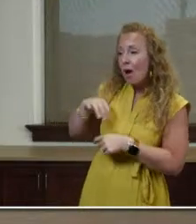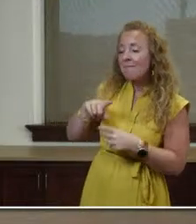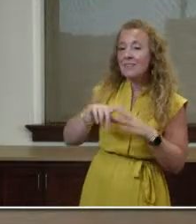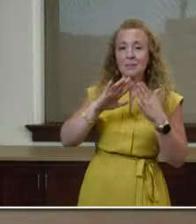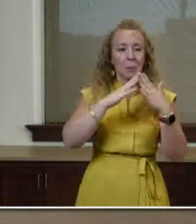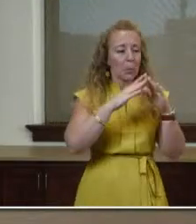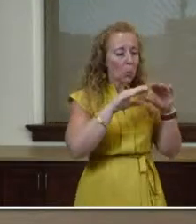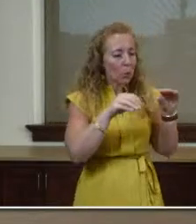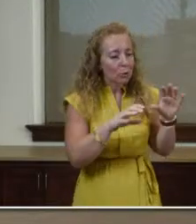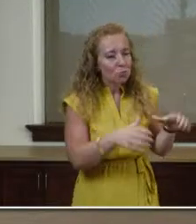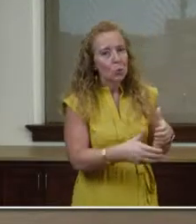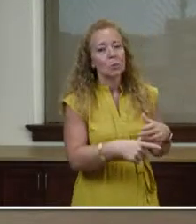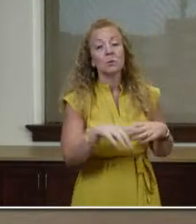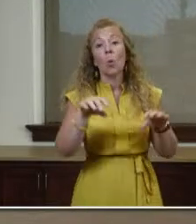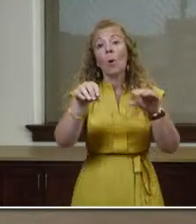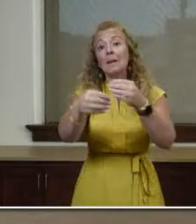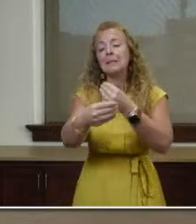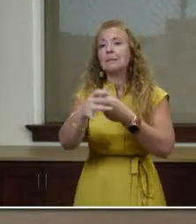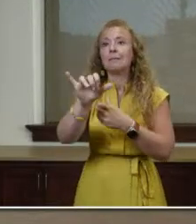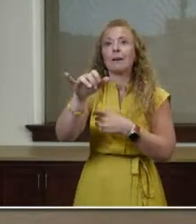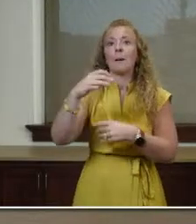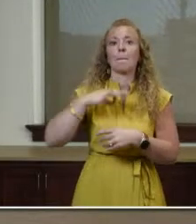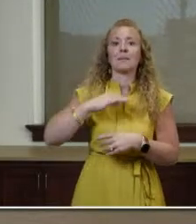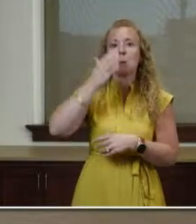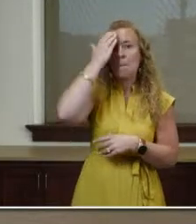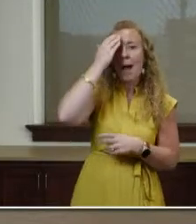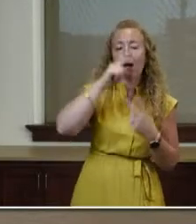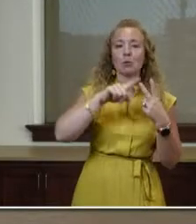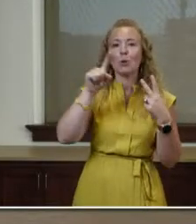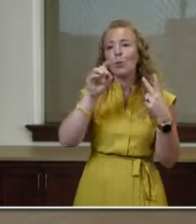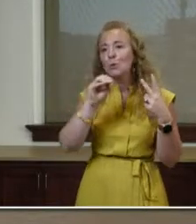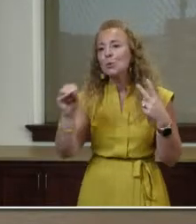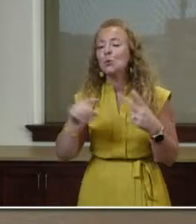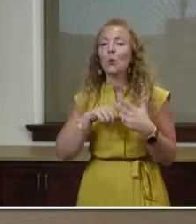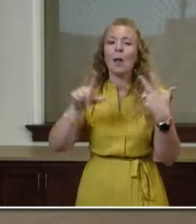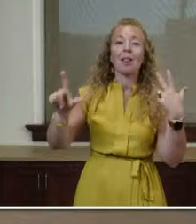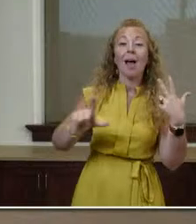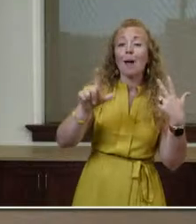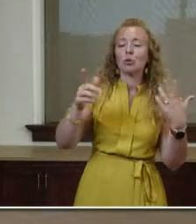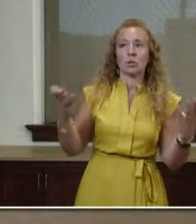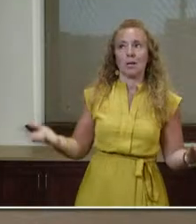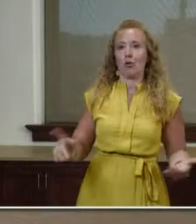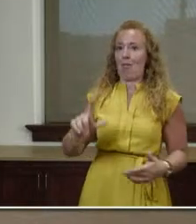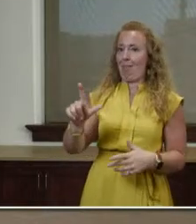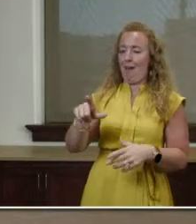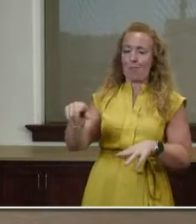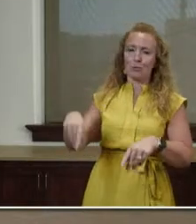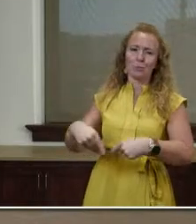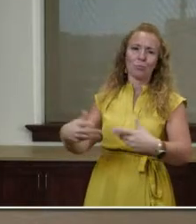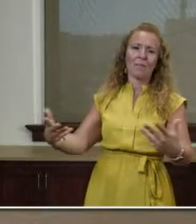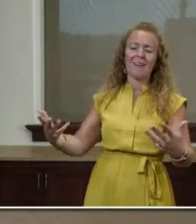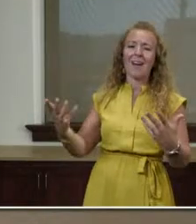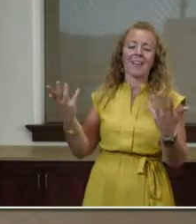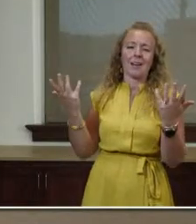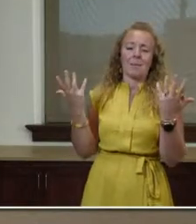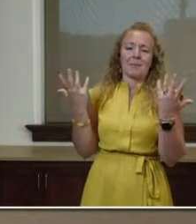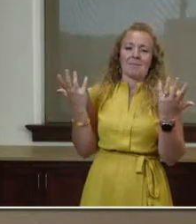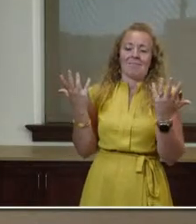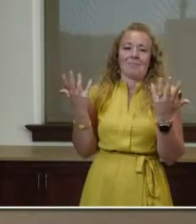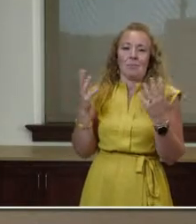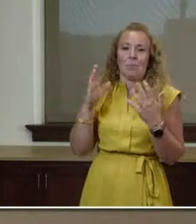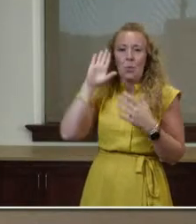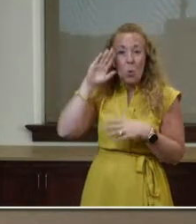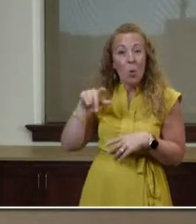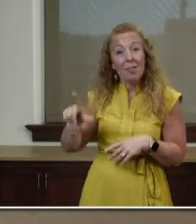groups, organizations like the Pittsburgh Pirates and the zoo and our libraries. Our libraries are offering, which, we